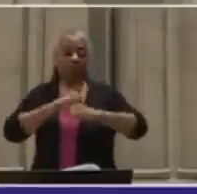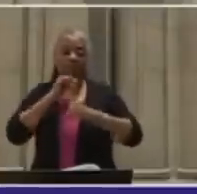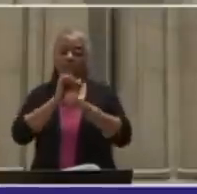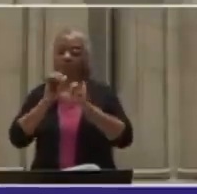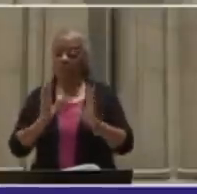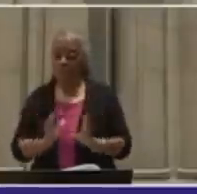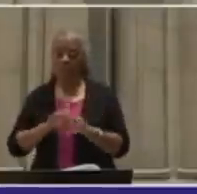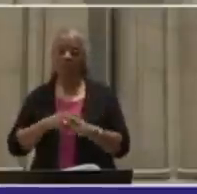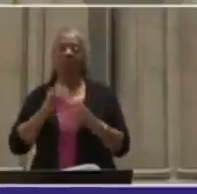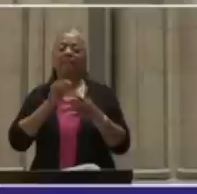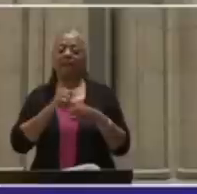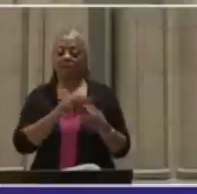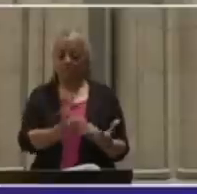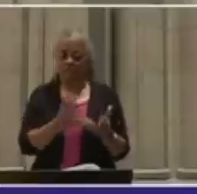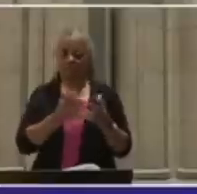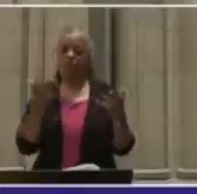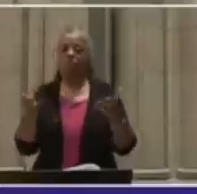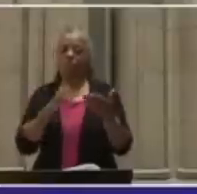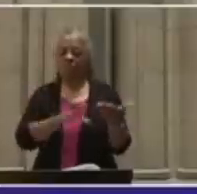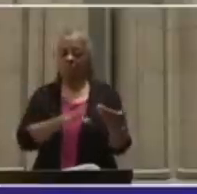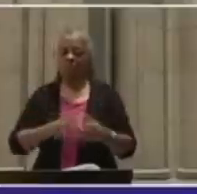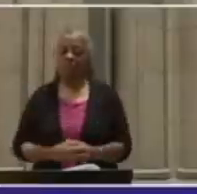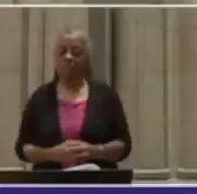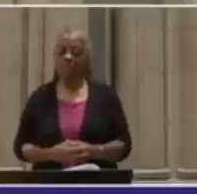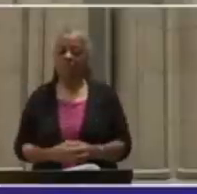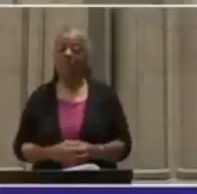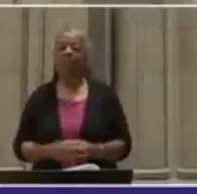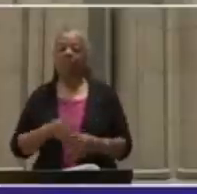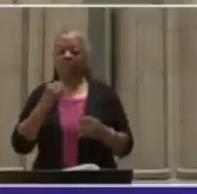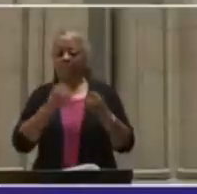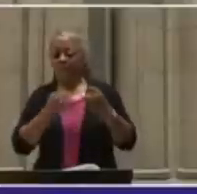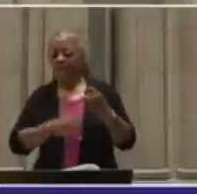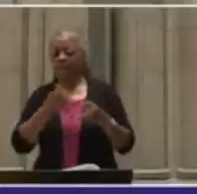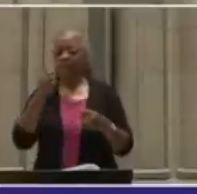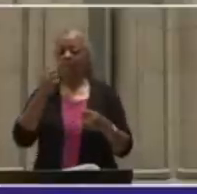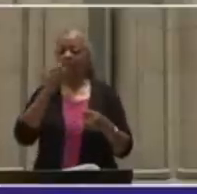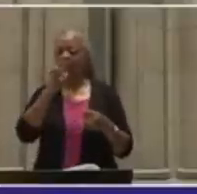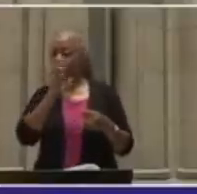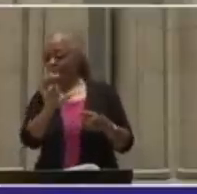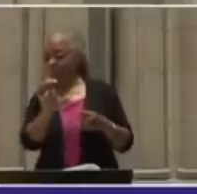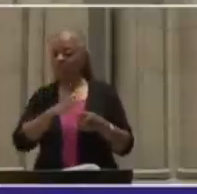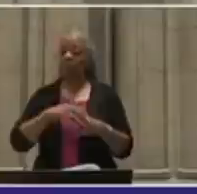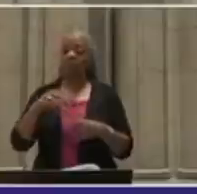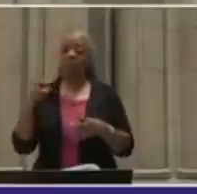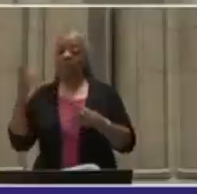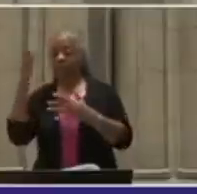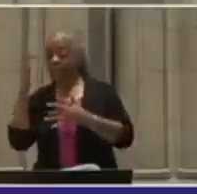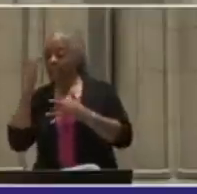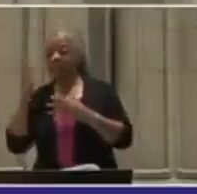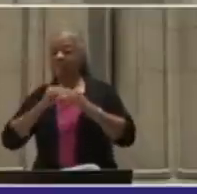workers, caused so much death. Late in the 18th century, viruses and disease break